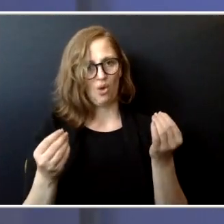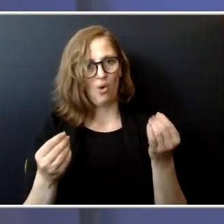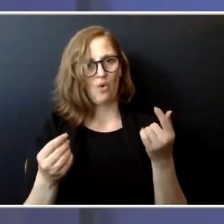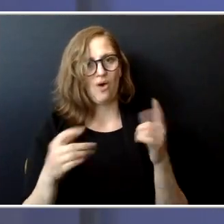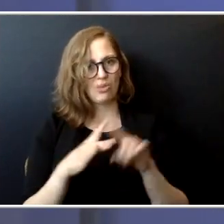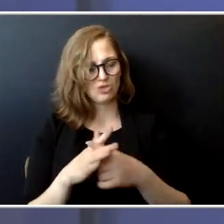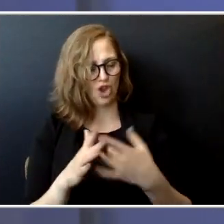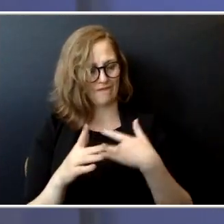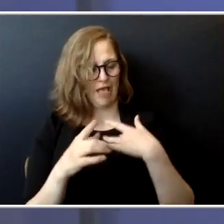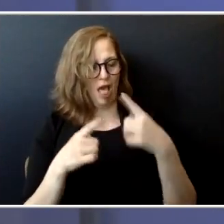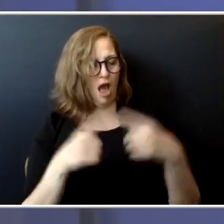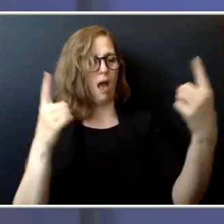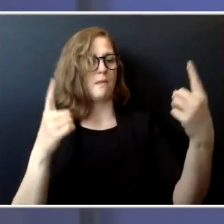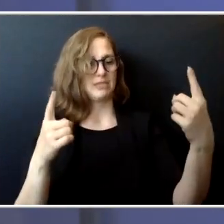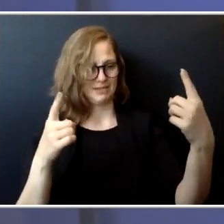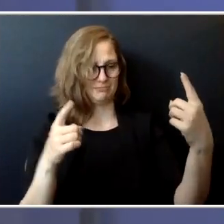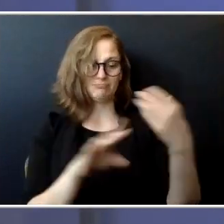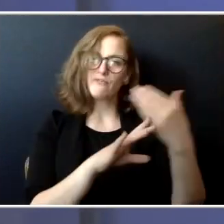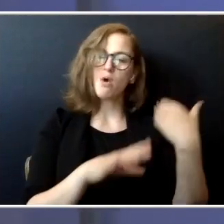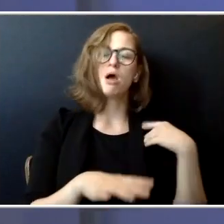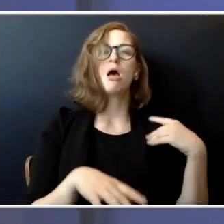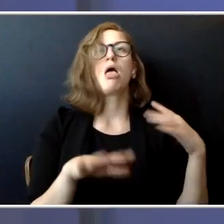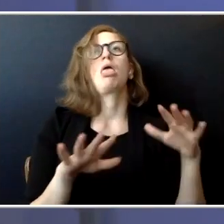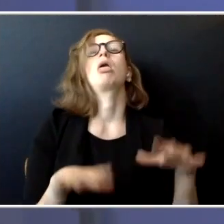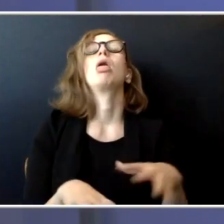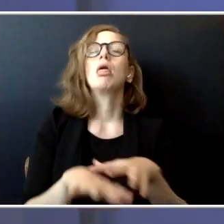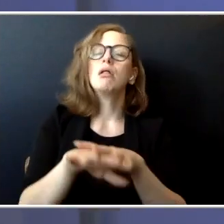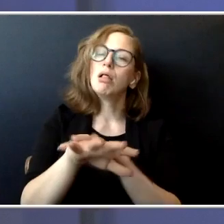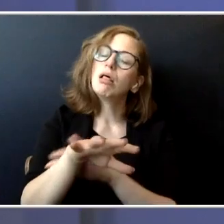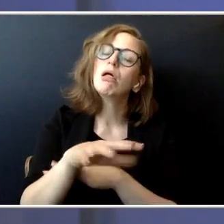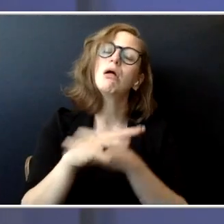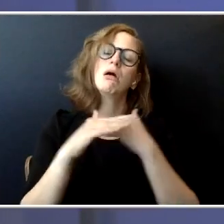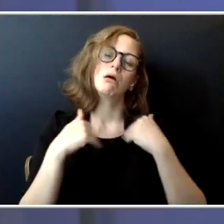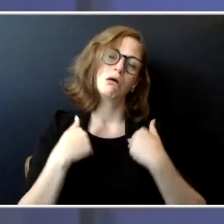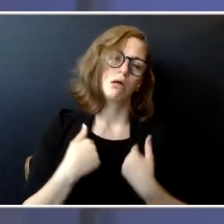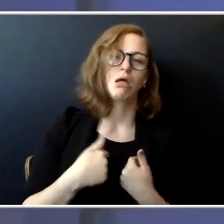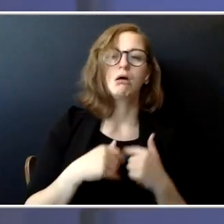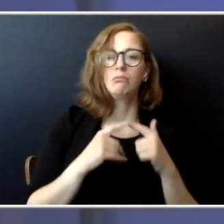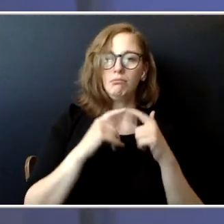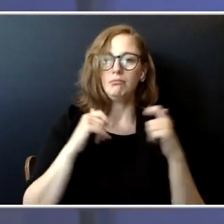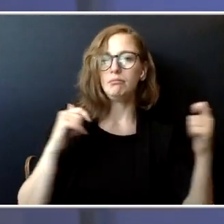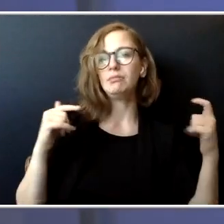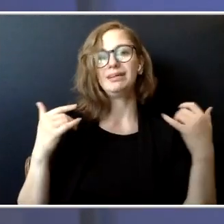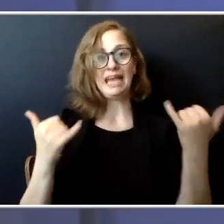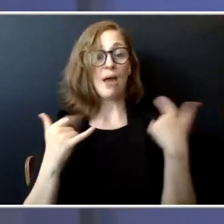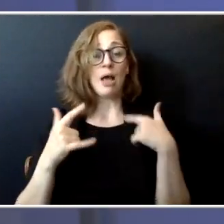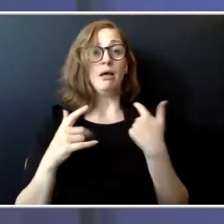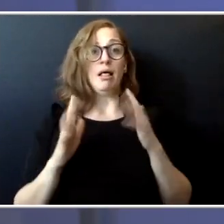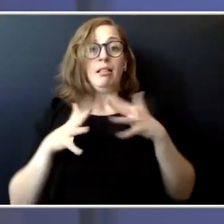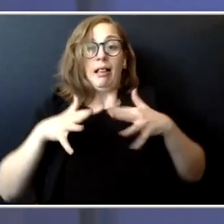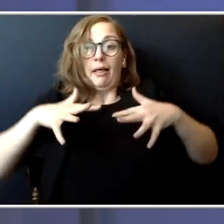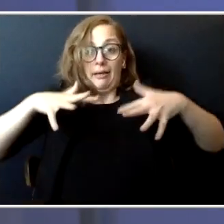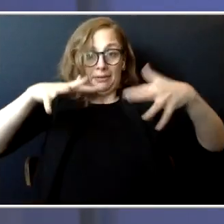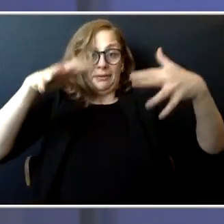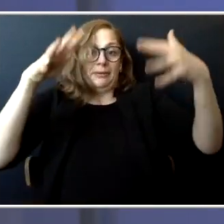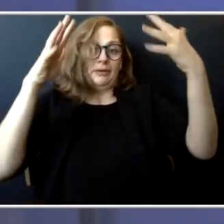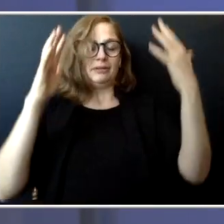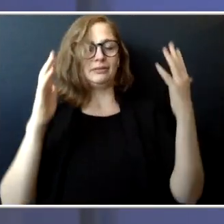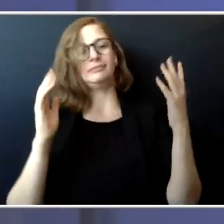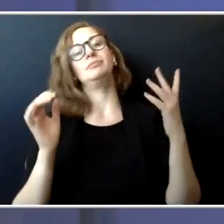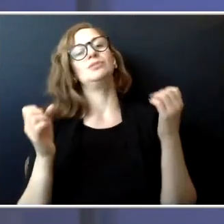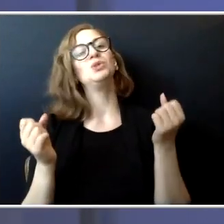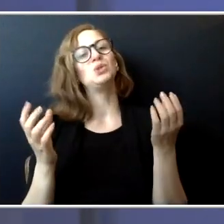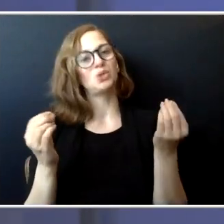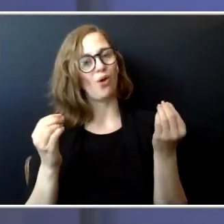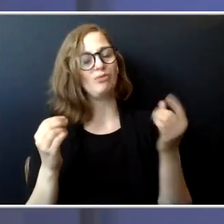feeling sluggish and tired all the time, now I was just nerves. And so then they gave me